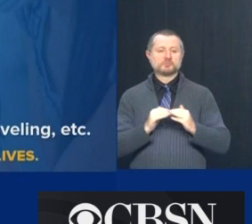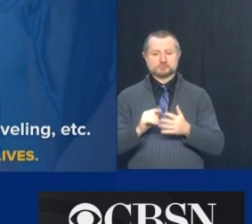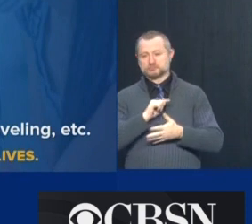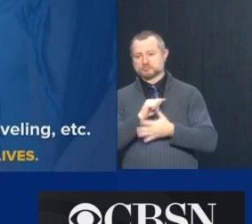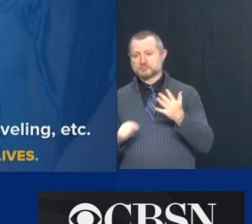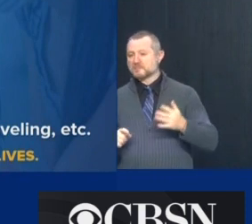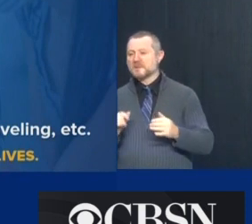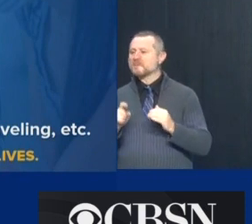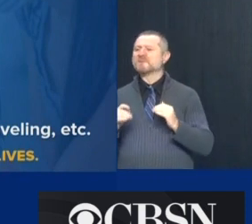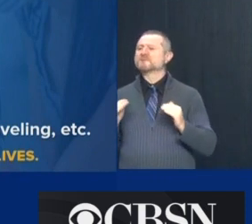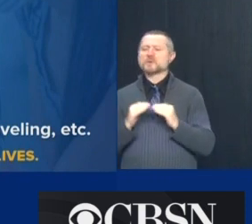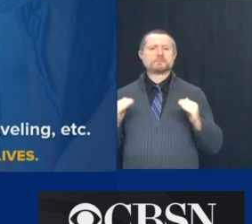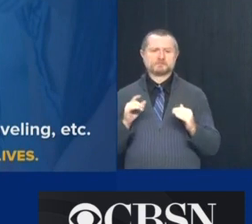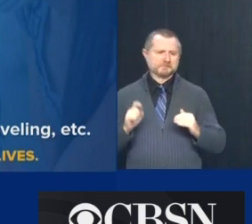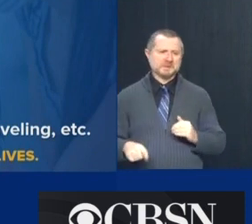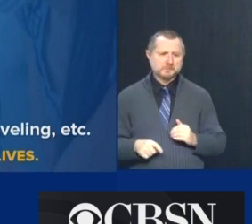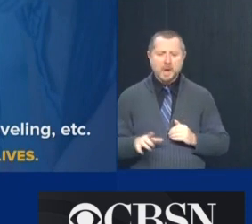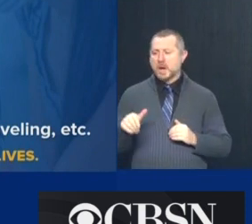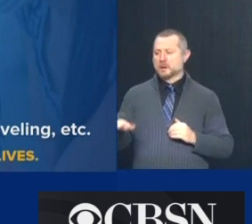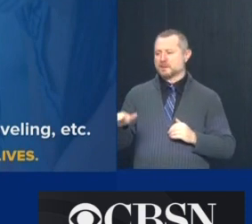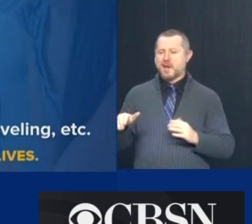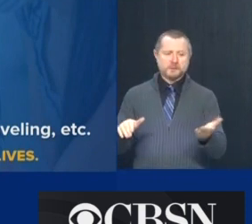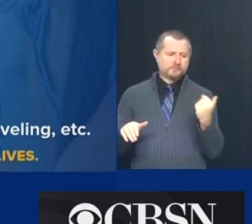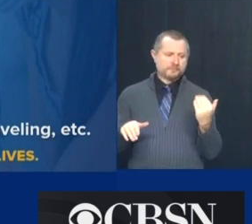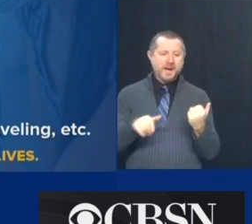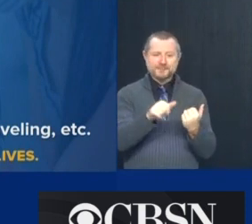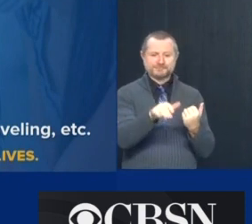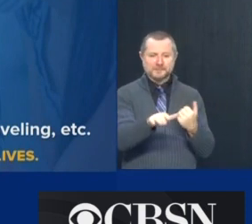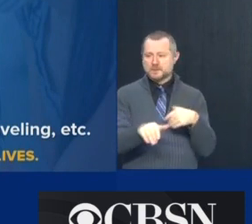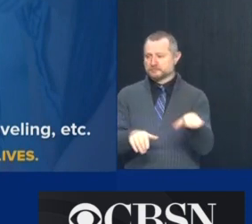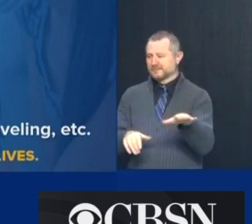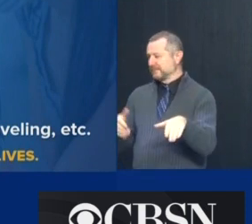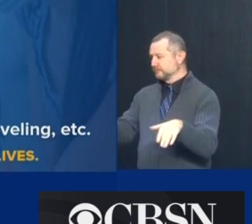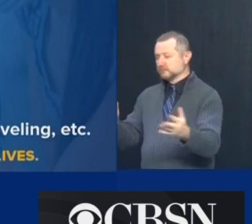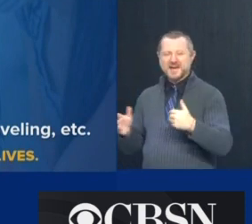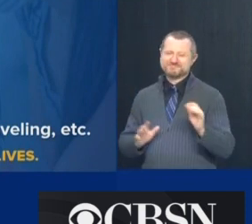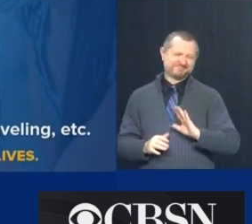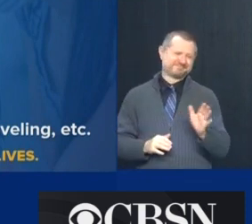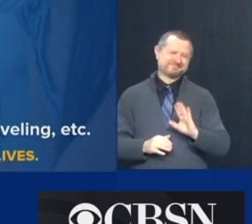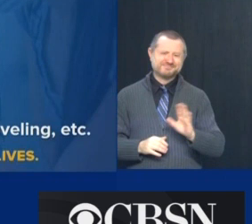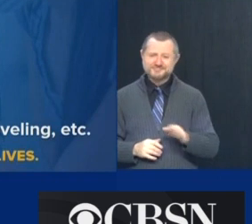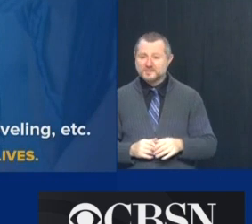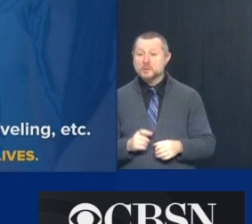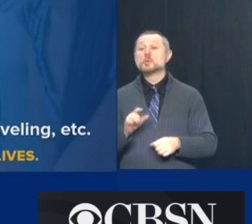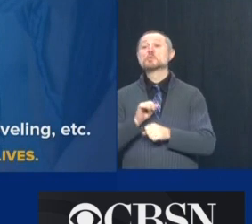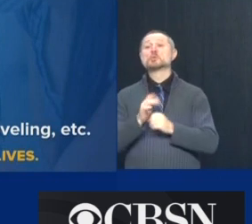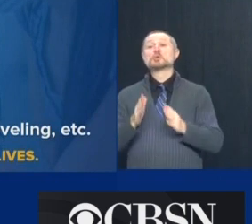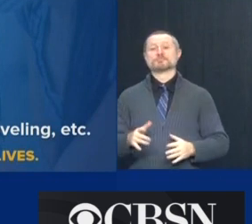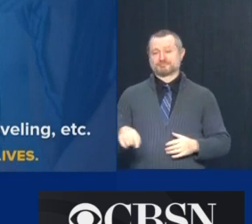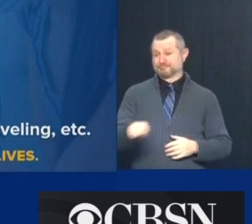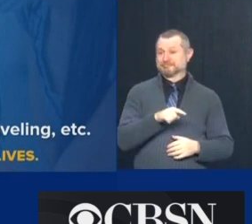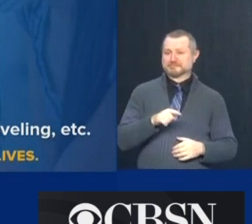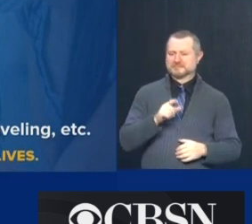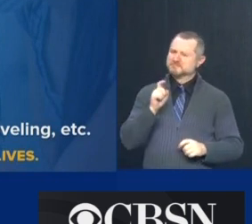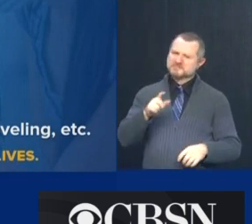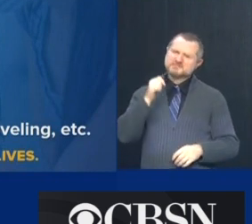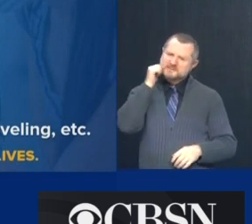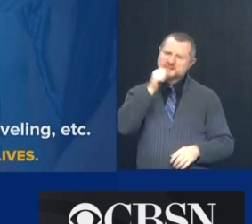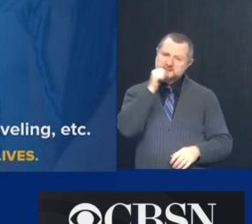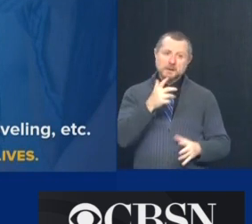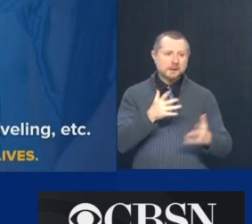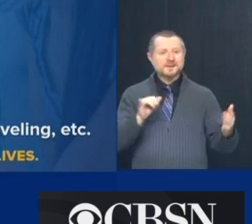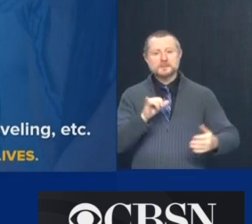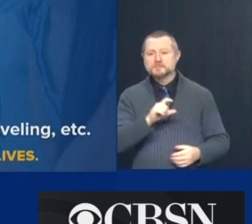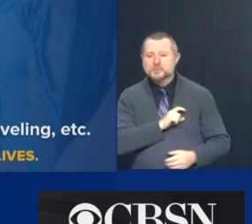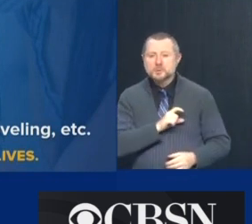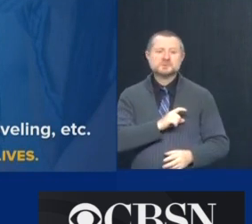fairly among these groups. Essential workers, they're out there every day. The police, the